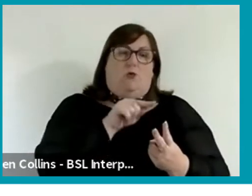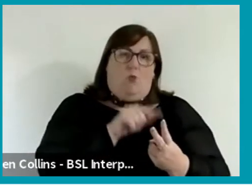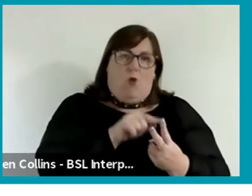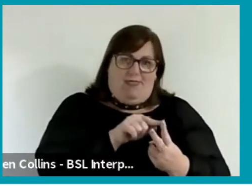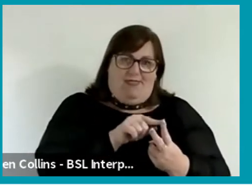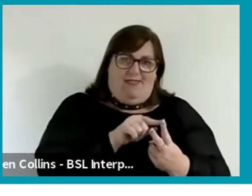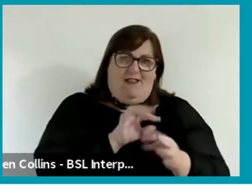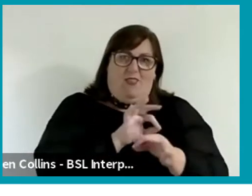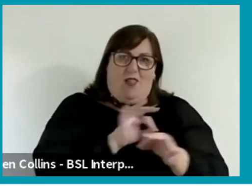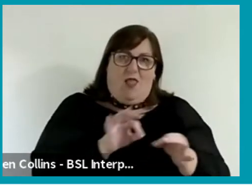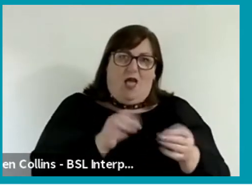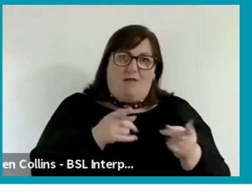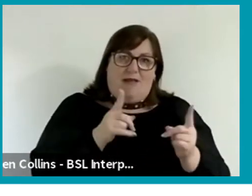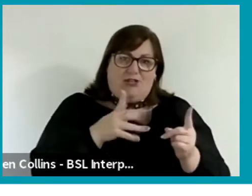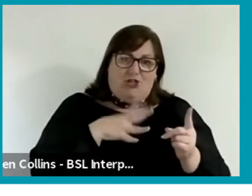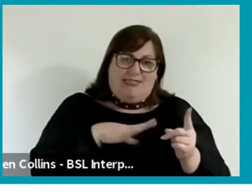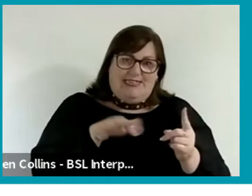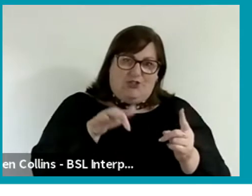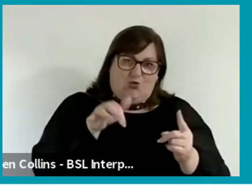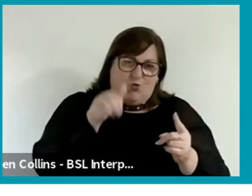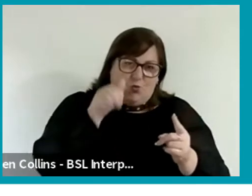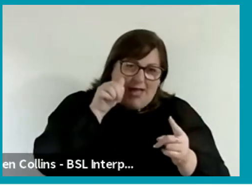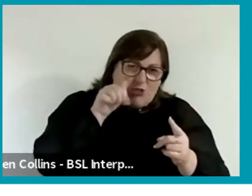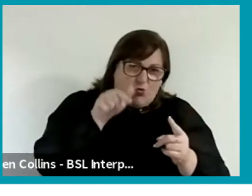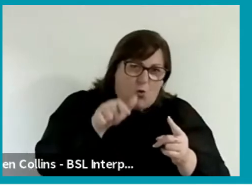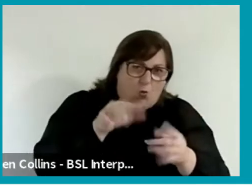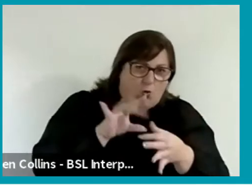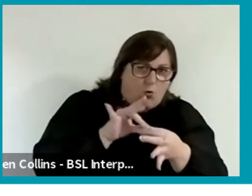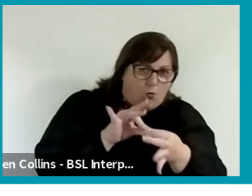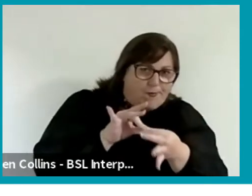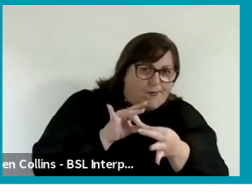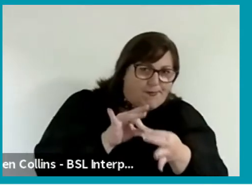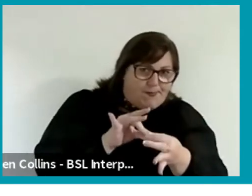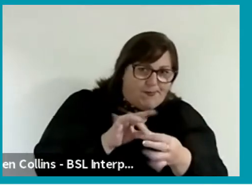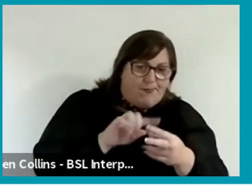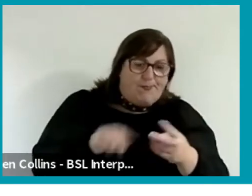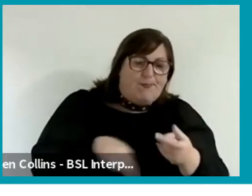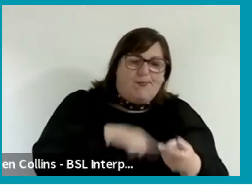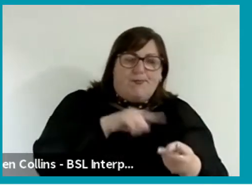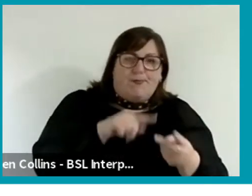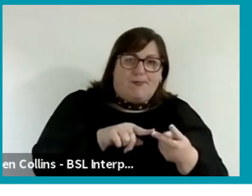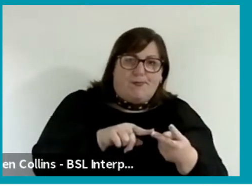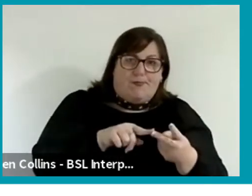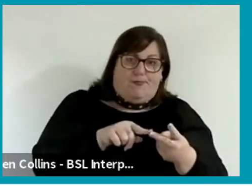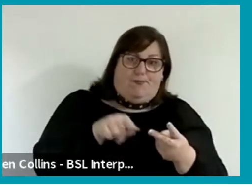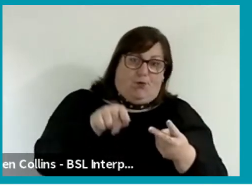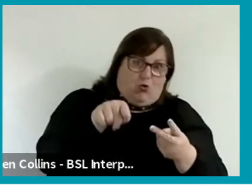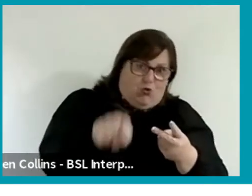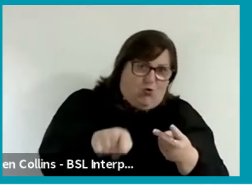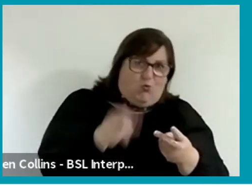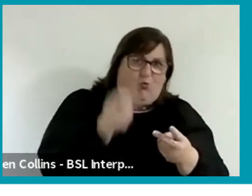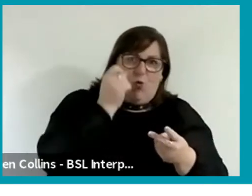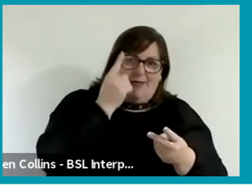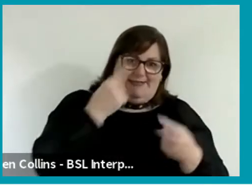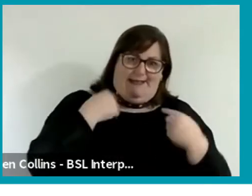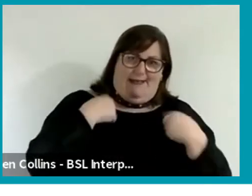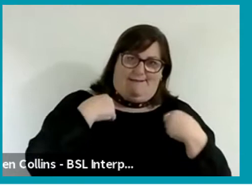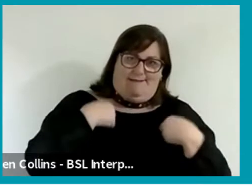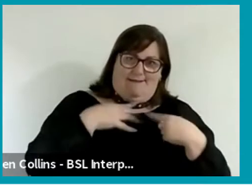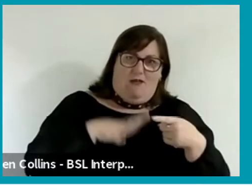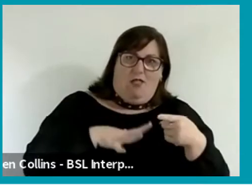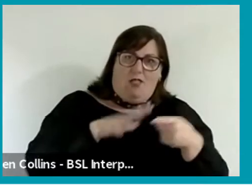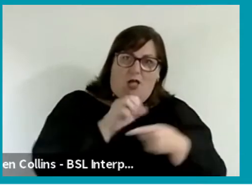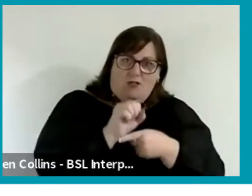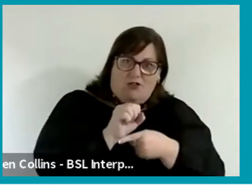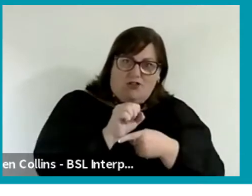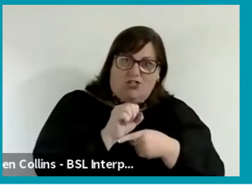get to know the candidate, and for the candidate to understand what the culture is, what the team structure is.